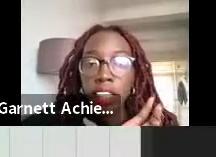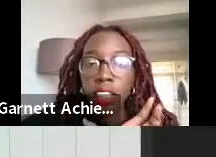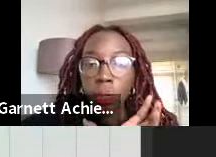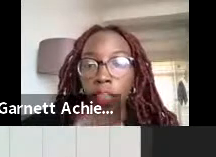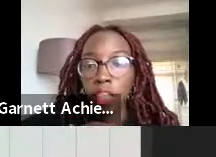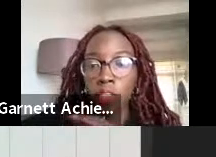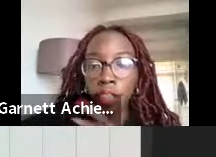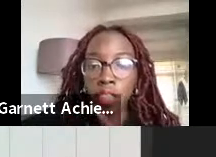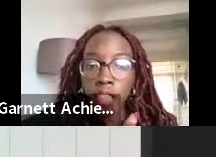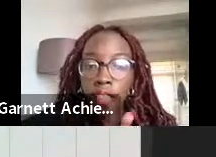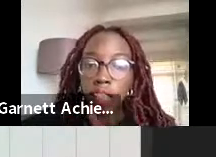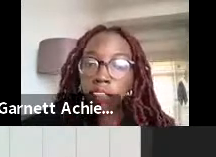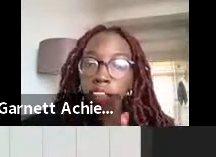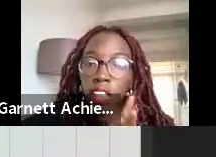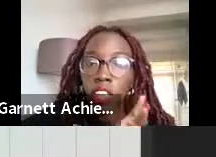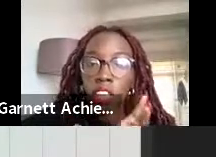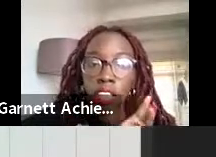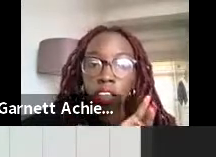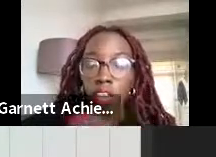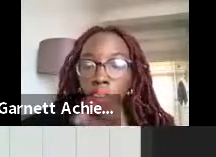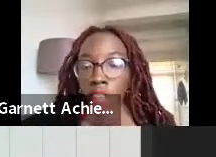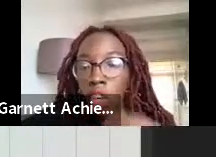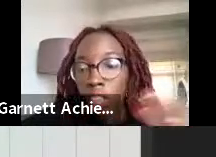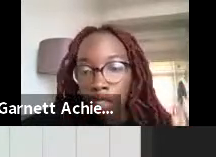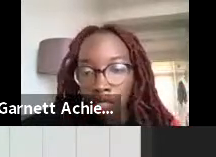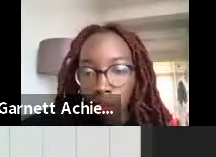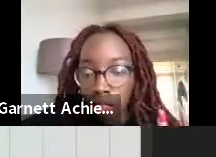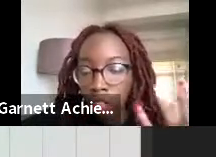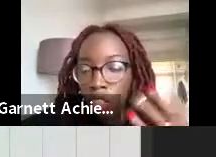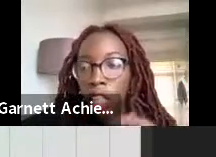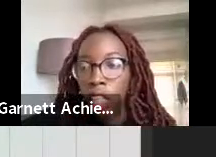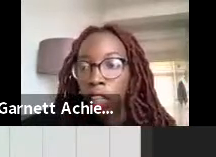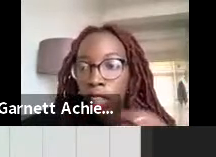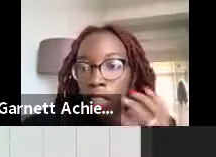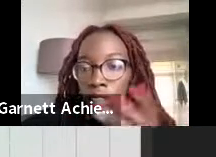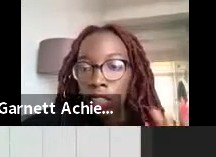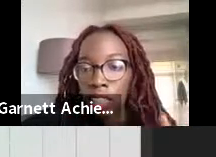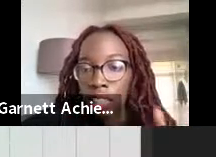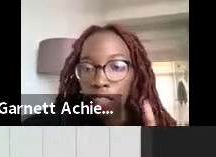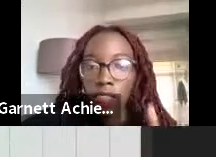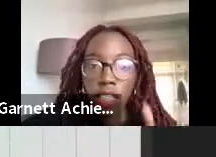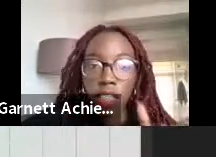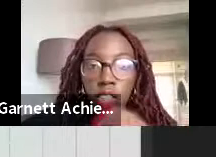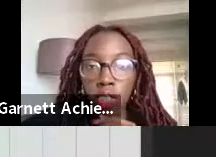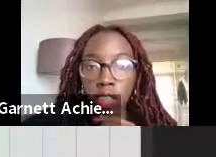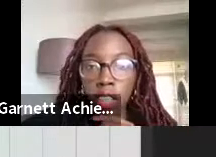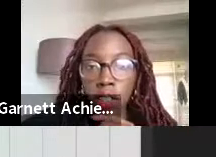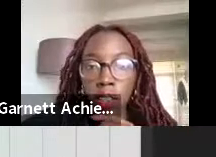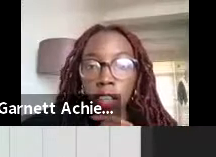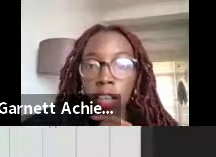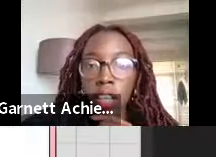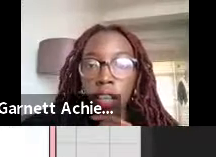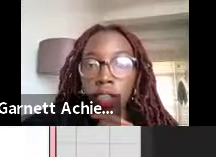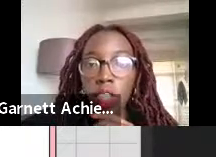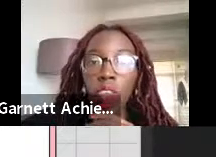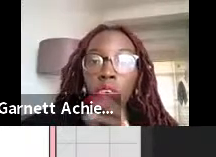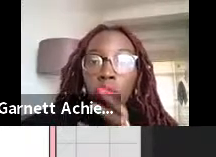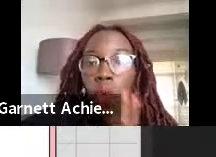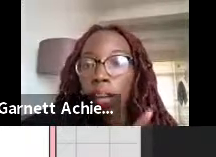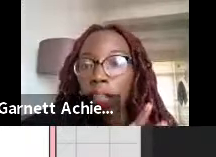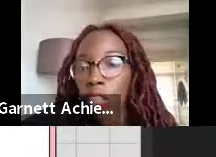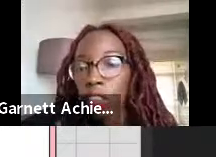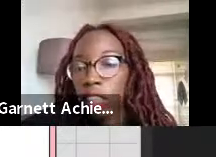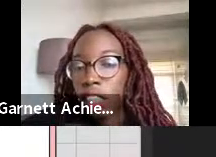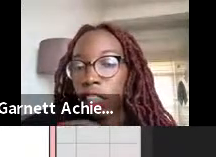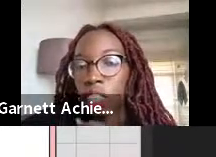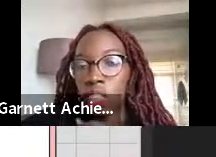as you represent your physical identity in online spaces or in any internet services you're using. And so